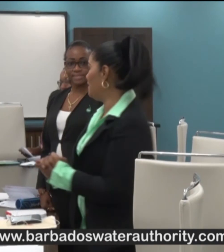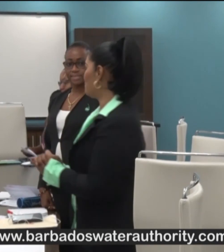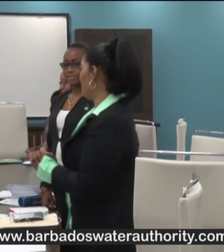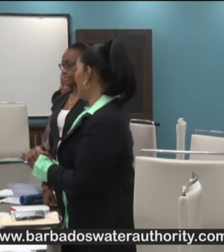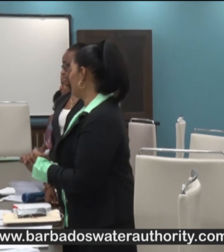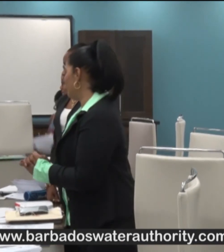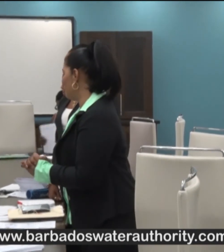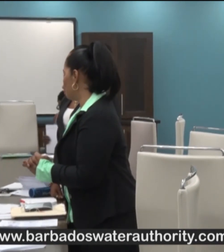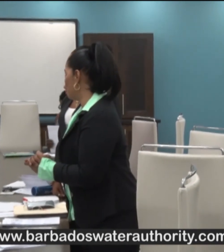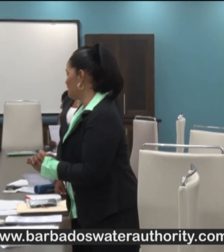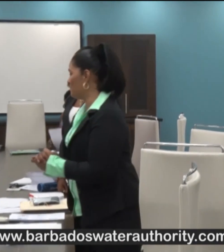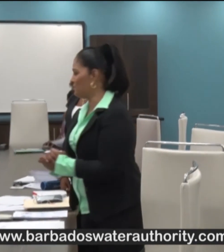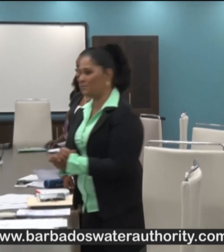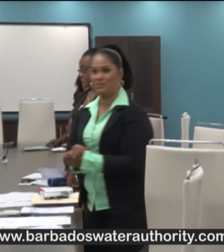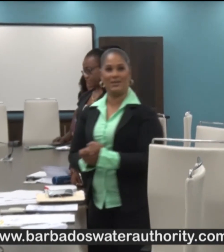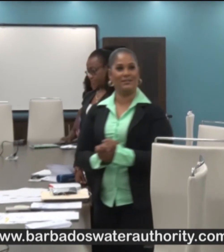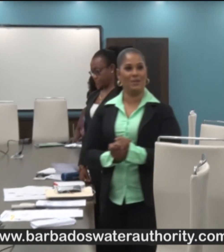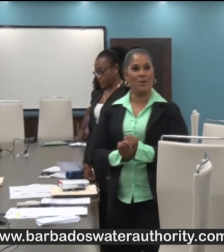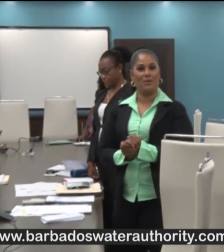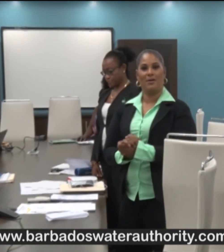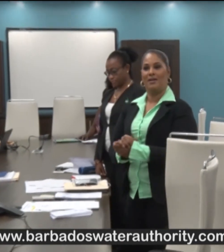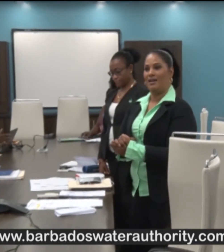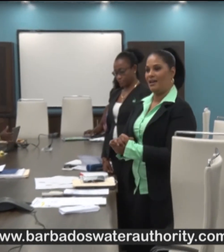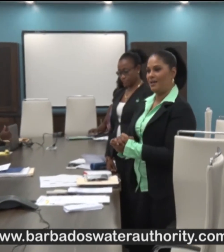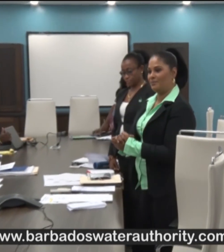www.barbadoswaterauthority.com. You can also go to the Barbados Water